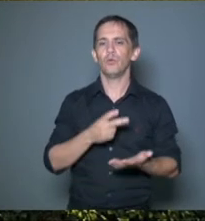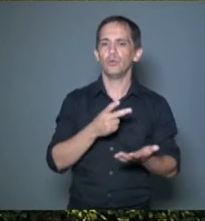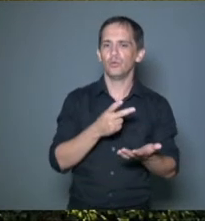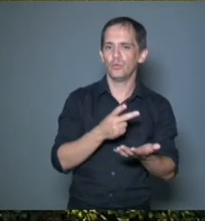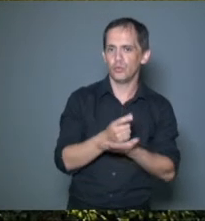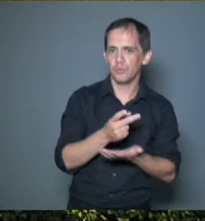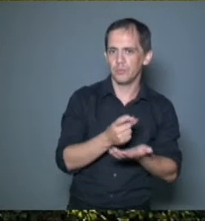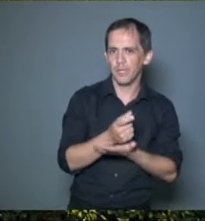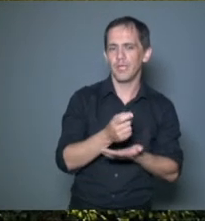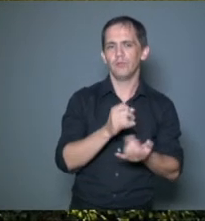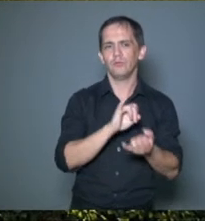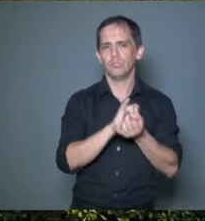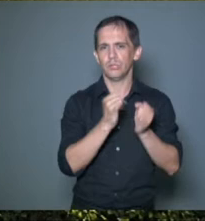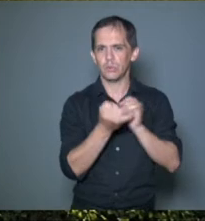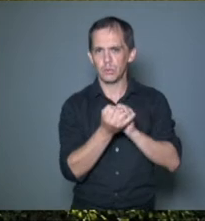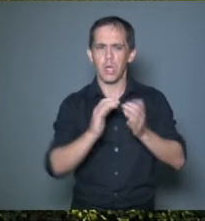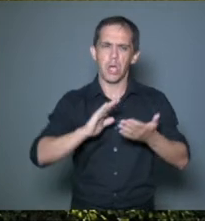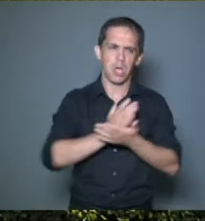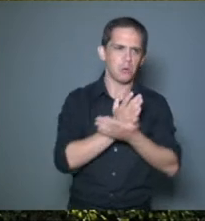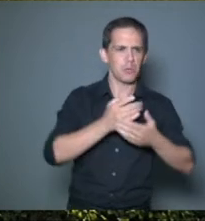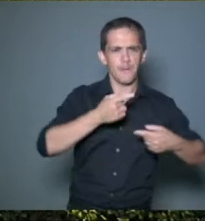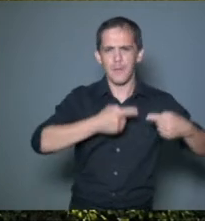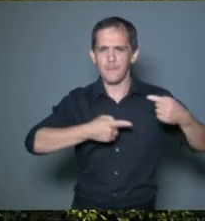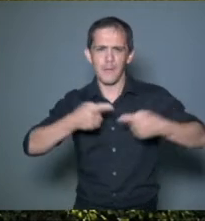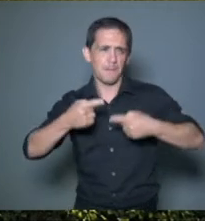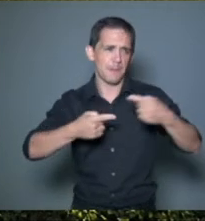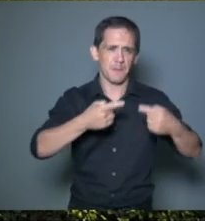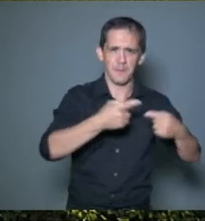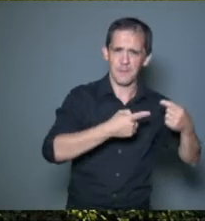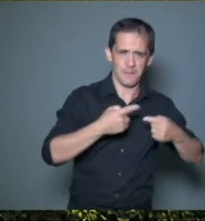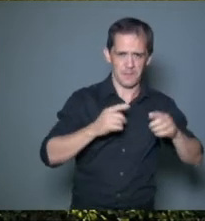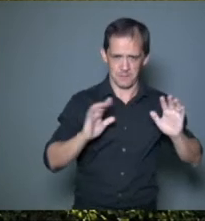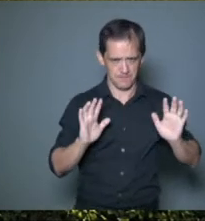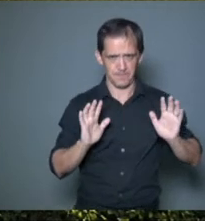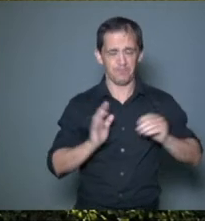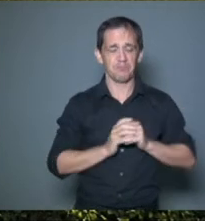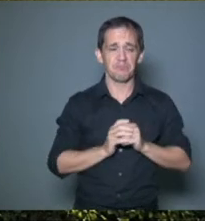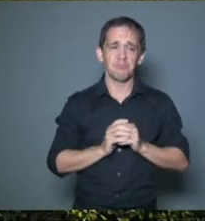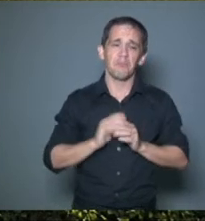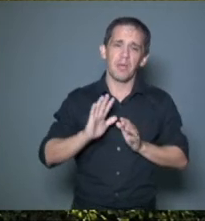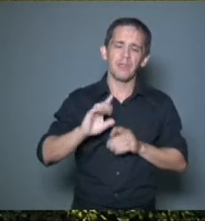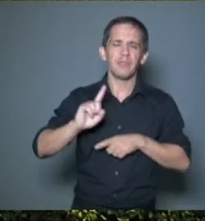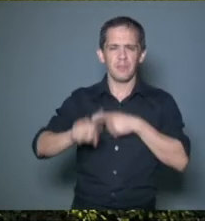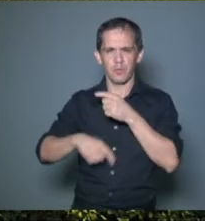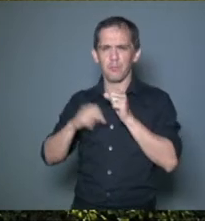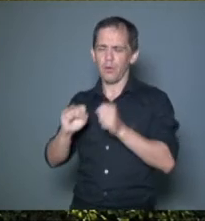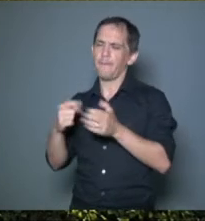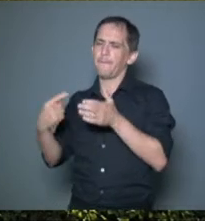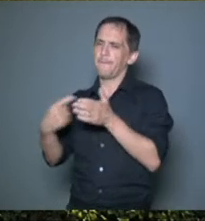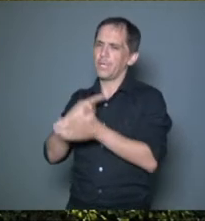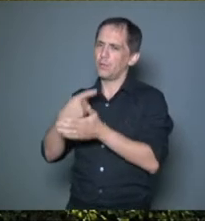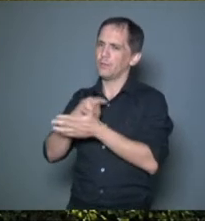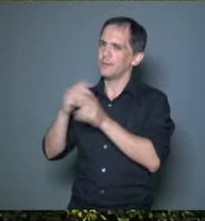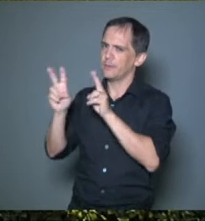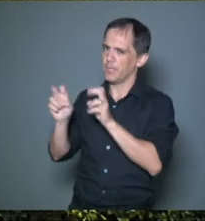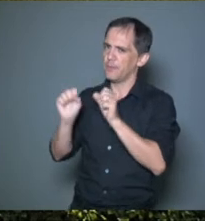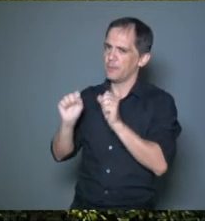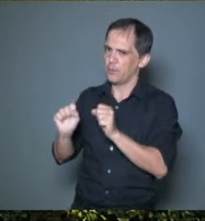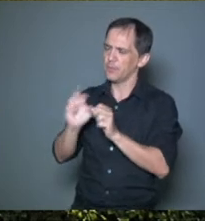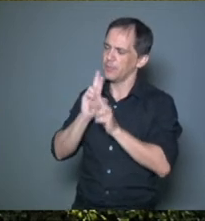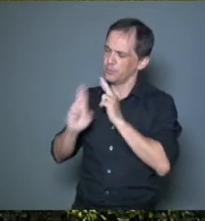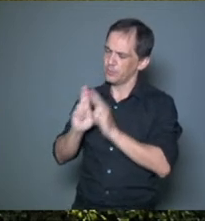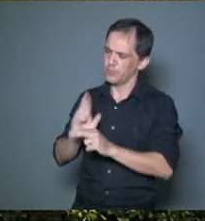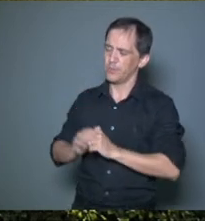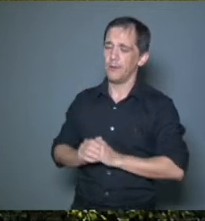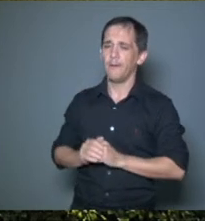discussion on input supplies. We can discuss that some more during our Q&A session. But